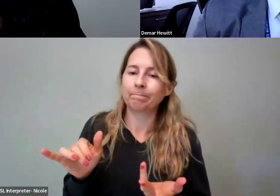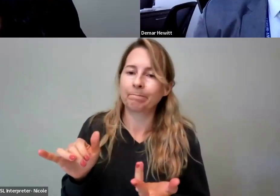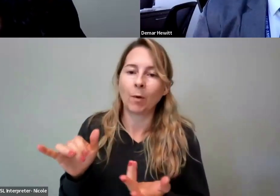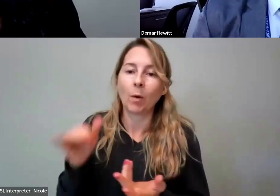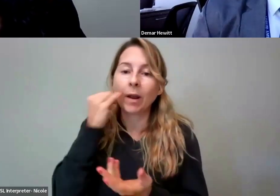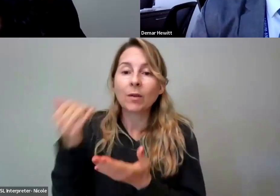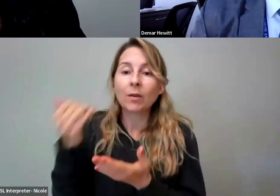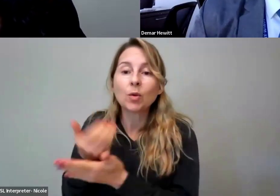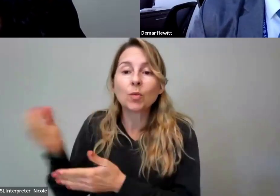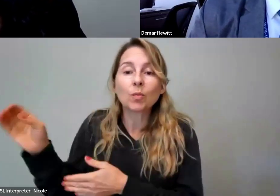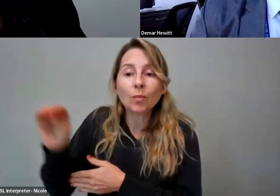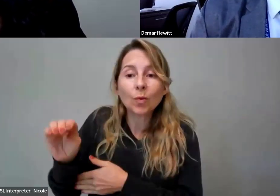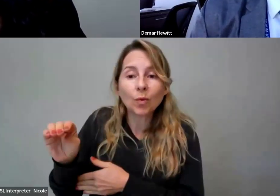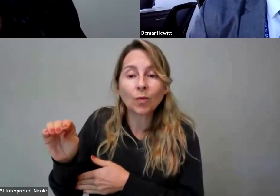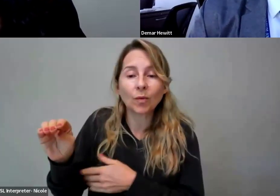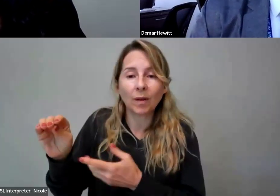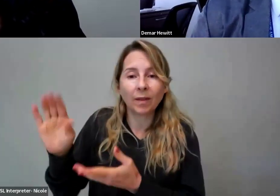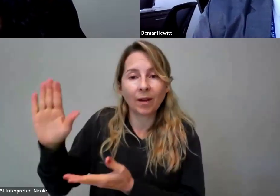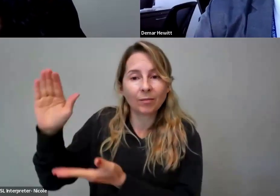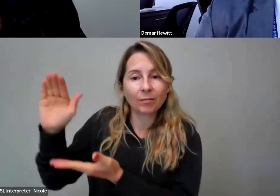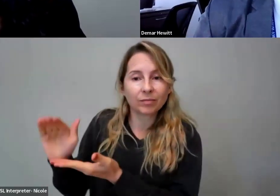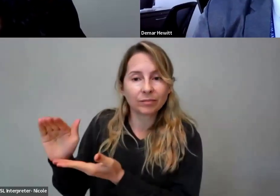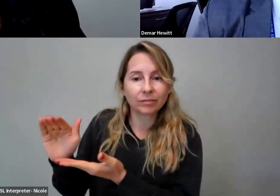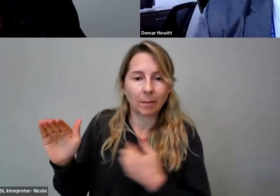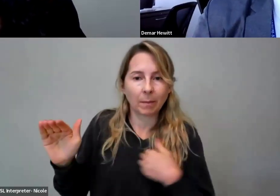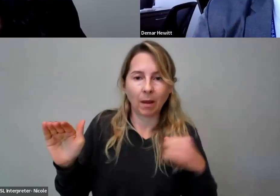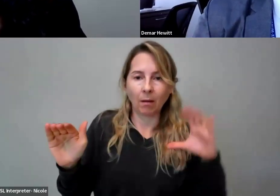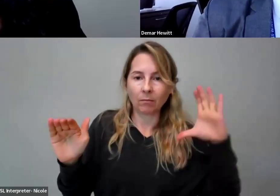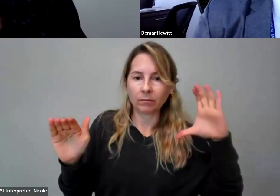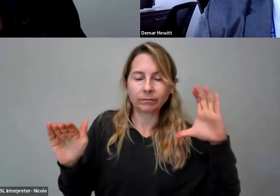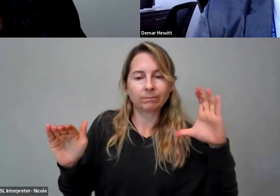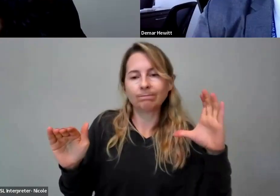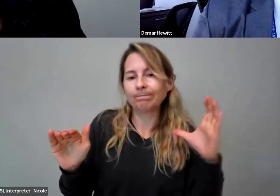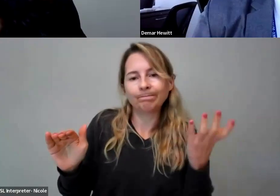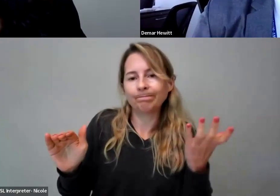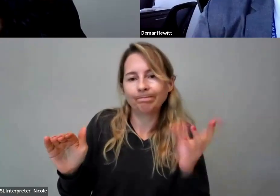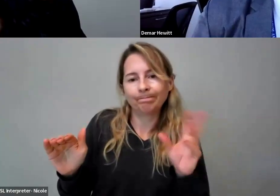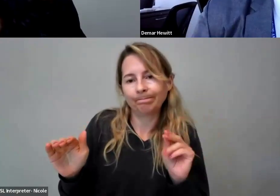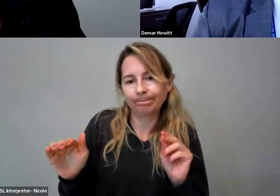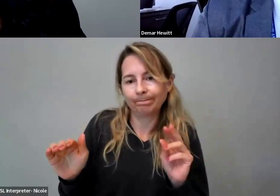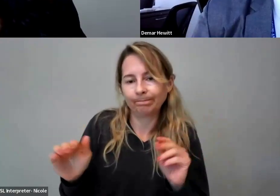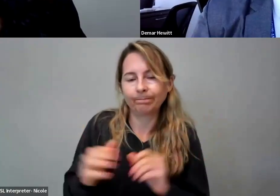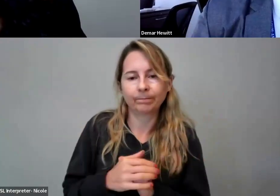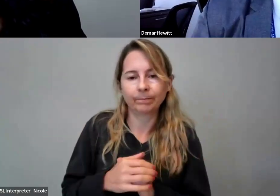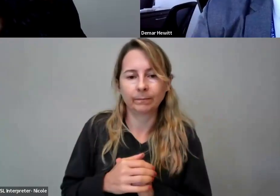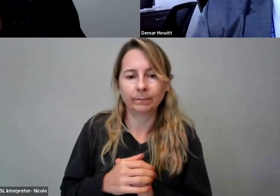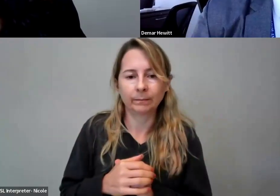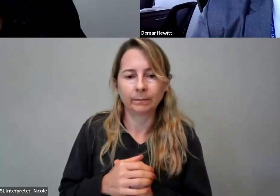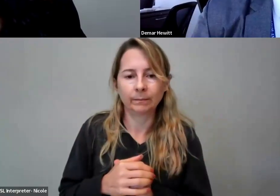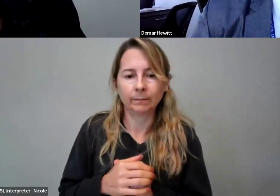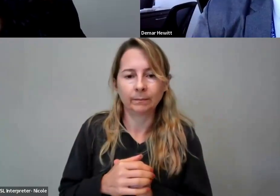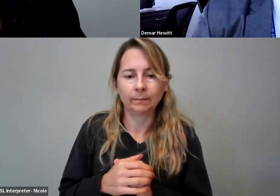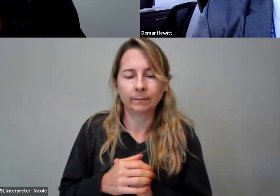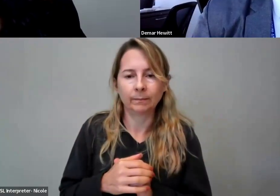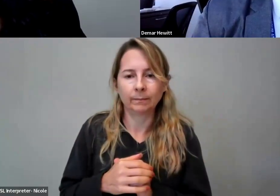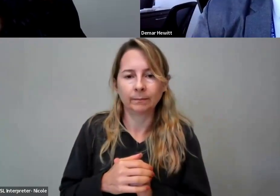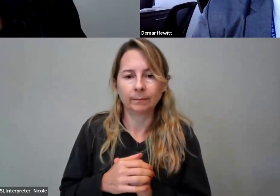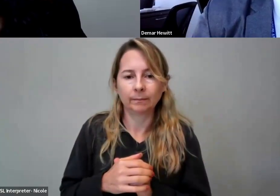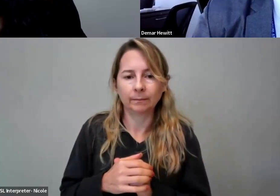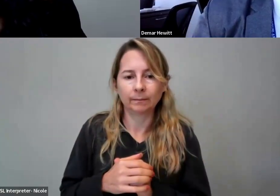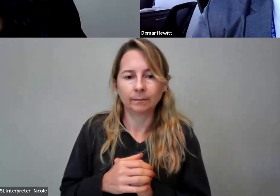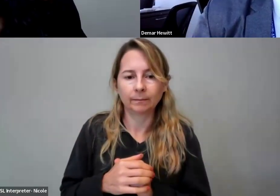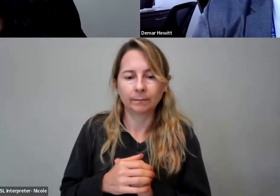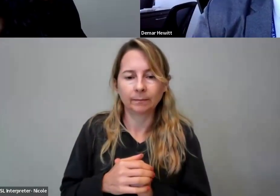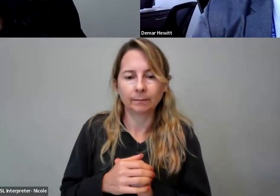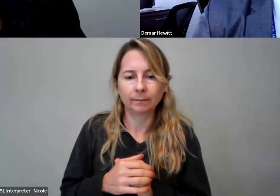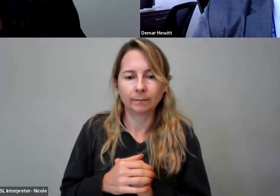or the landlord is offering that at a lower rent. So no. The question is,